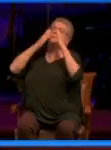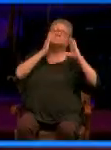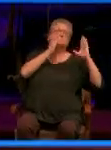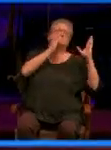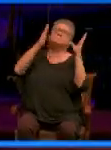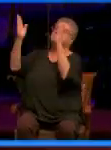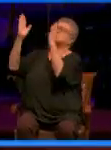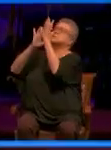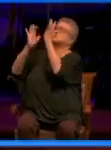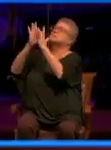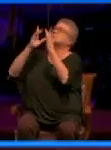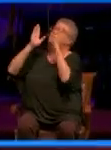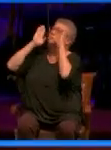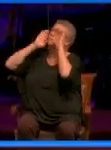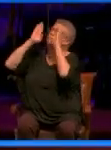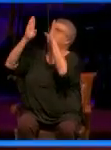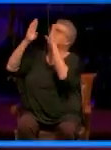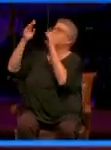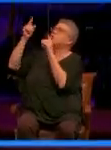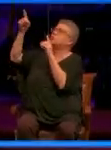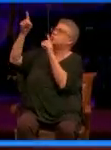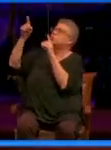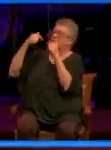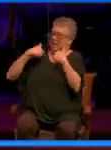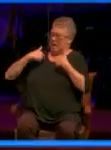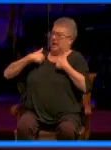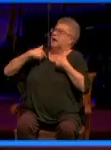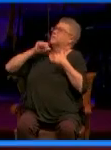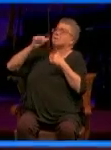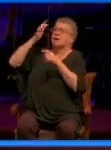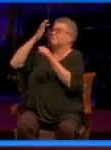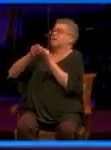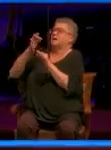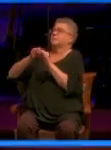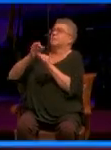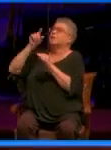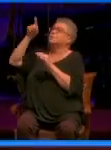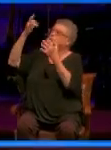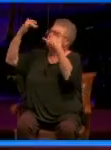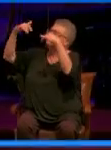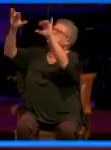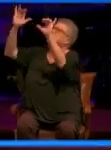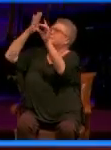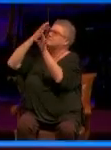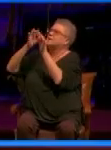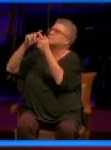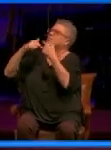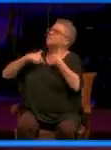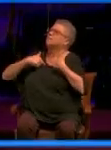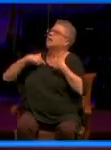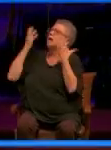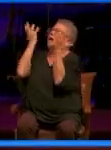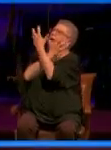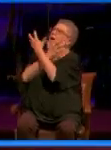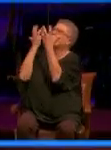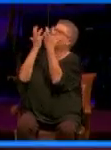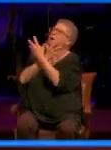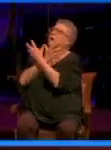be reminded you've been faithless, but he's still faithful. Let's pray together,